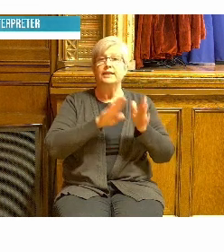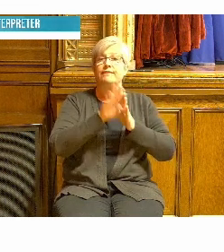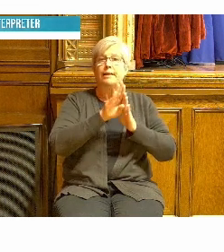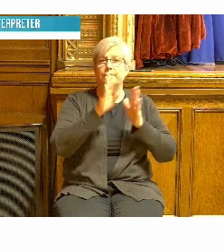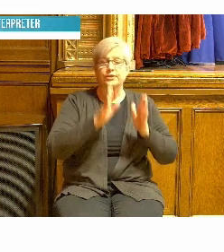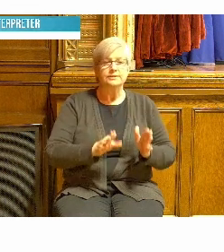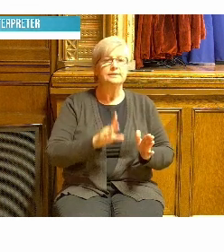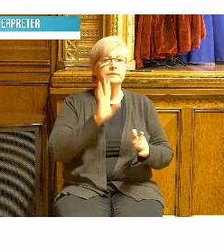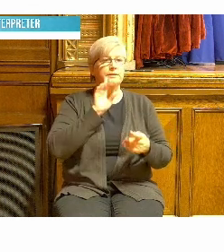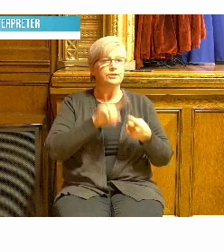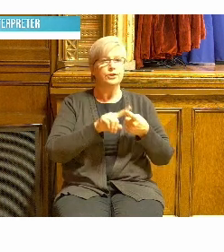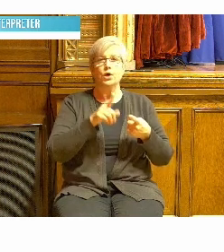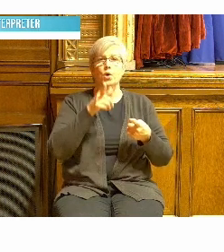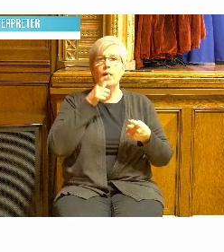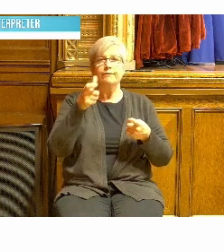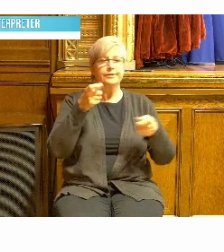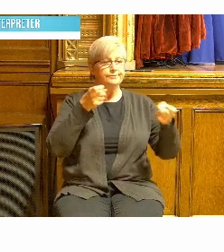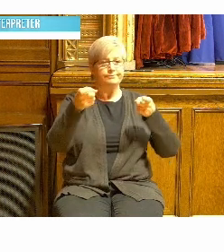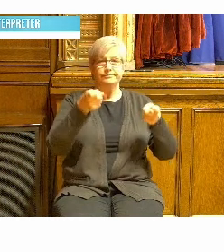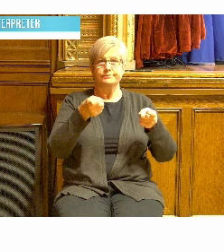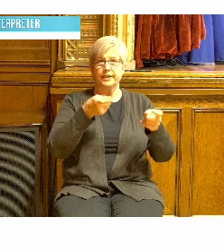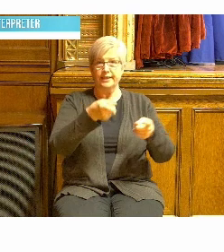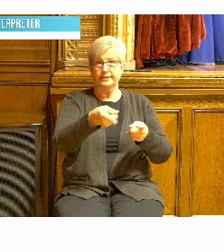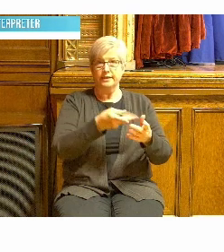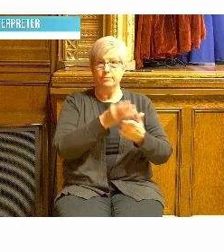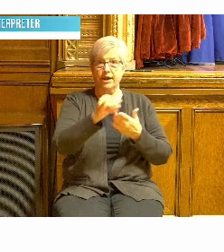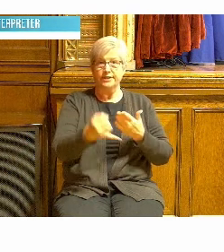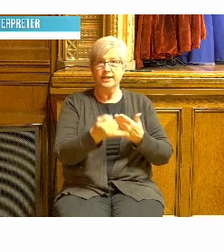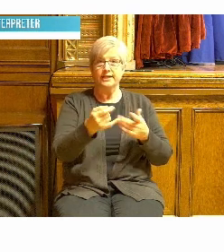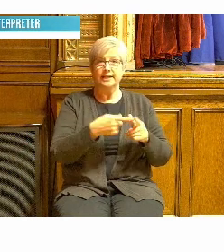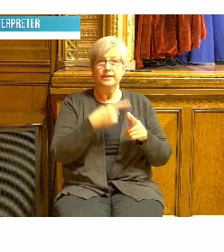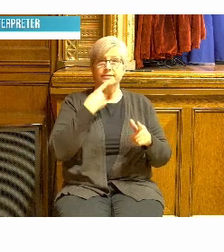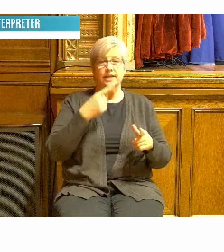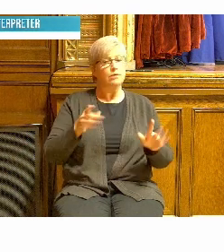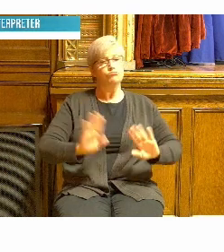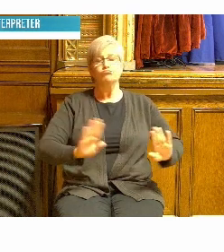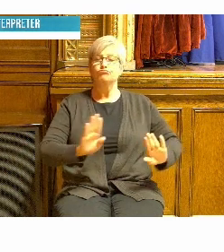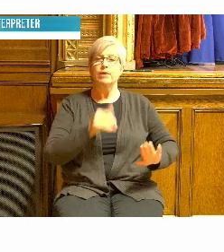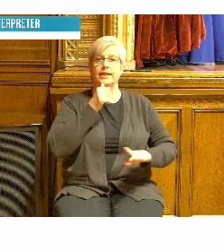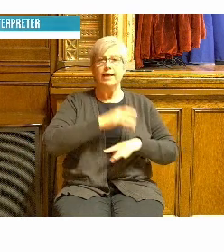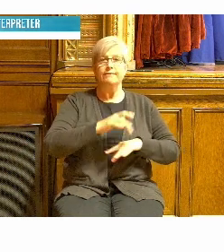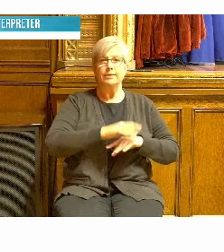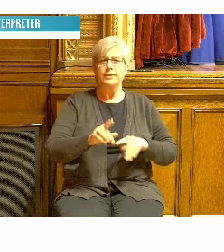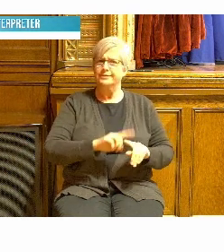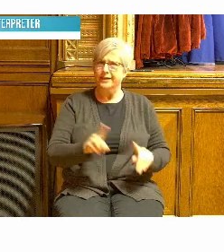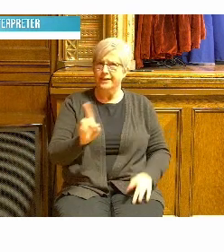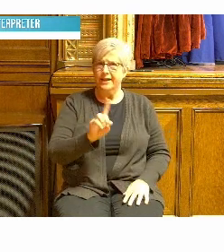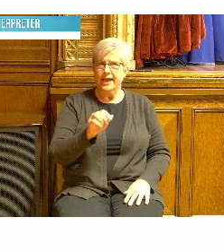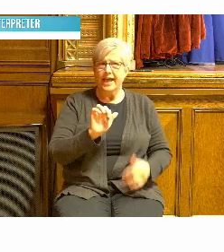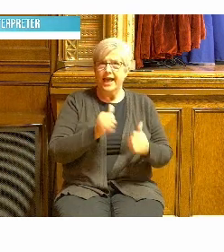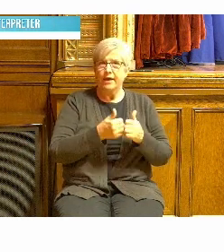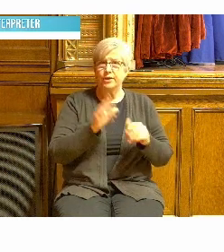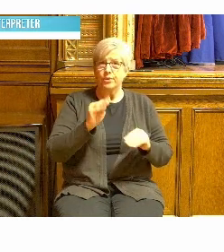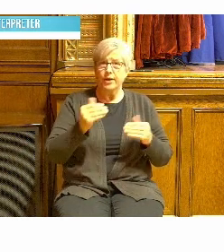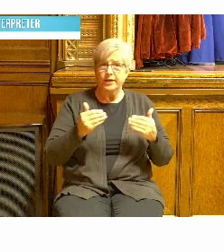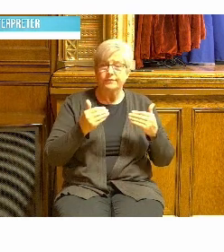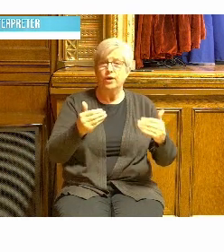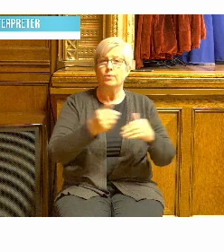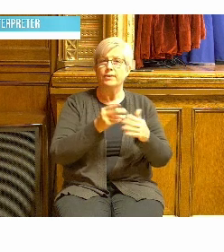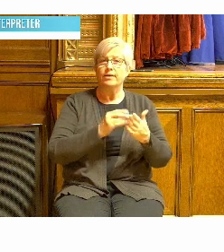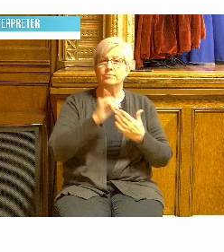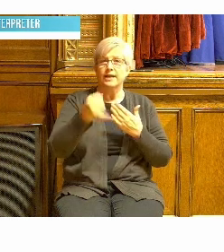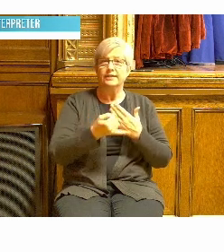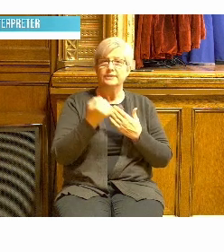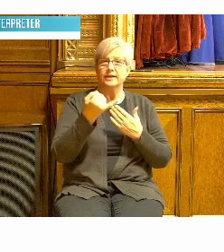developers. We need to speak to whoever is spearheading this project. And they would simply tell them they're not available. They said, well, we don't know how you're going to move forward with this